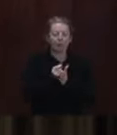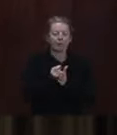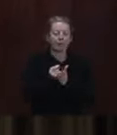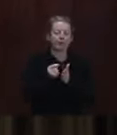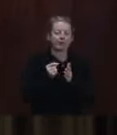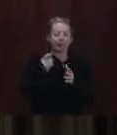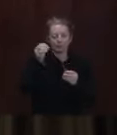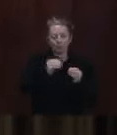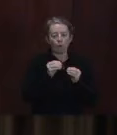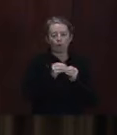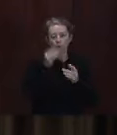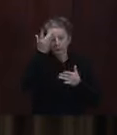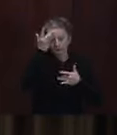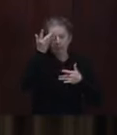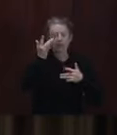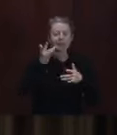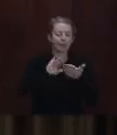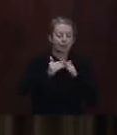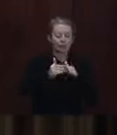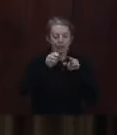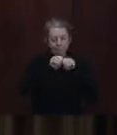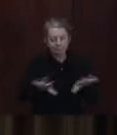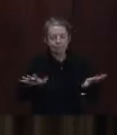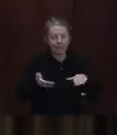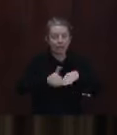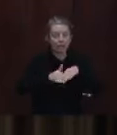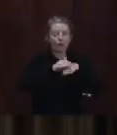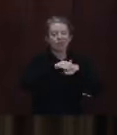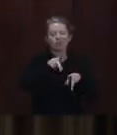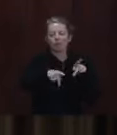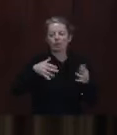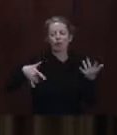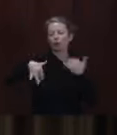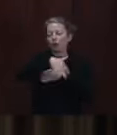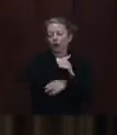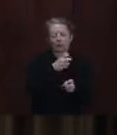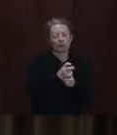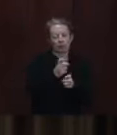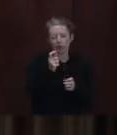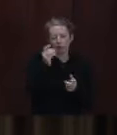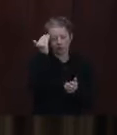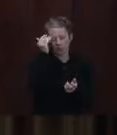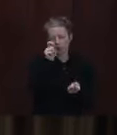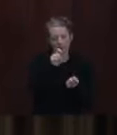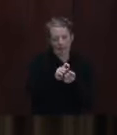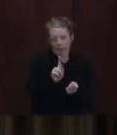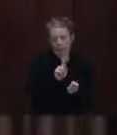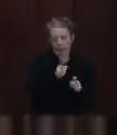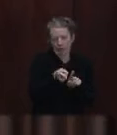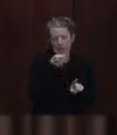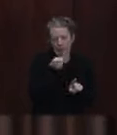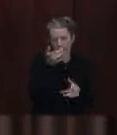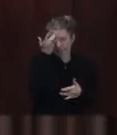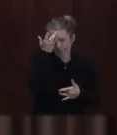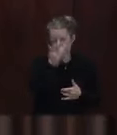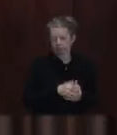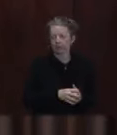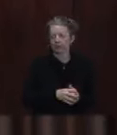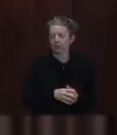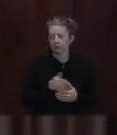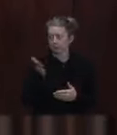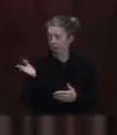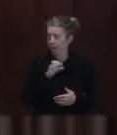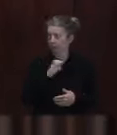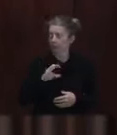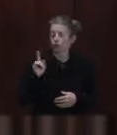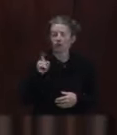community transmission is increased and people are moving about more. So, and I'm certainly, I mean, I